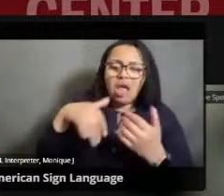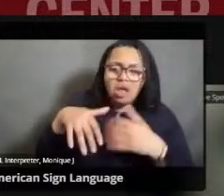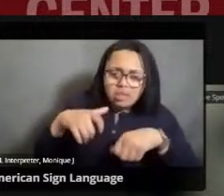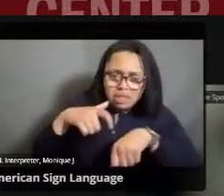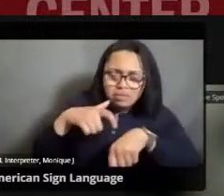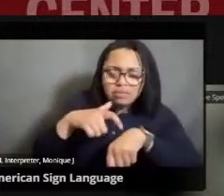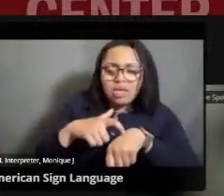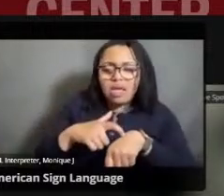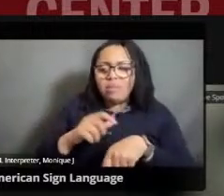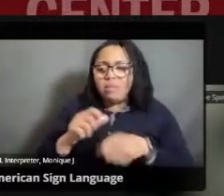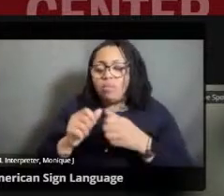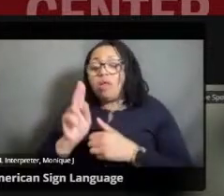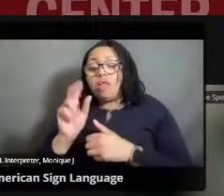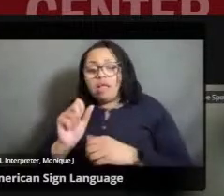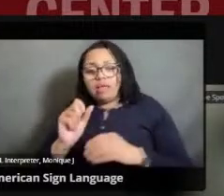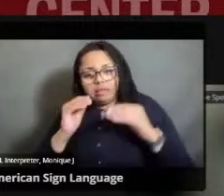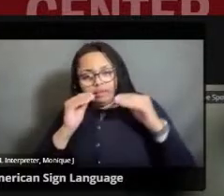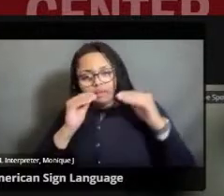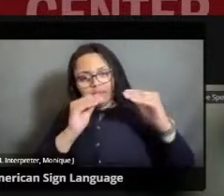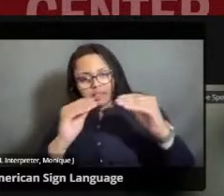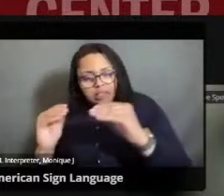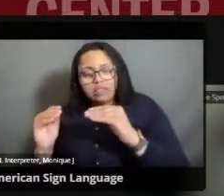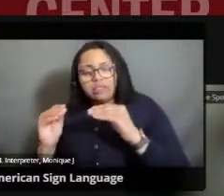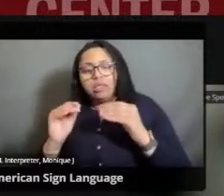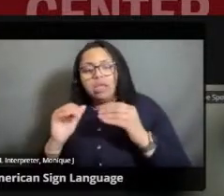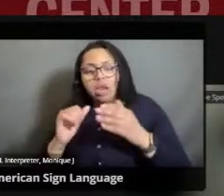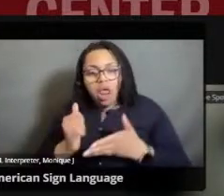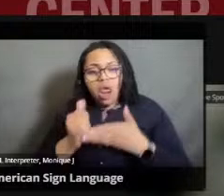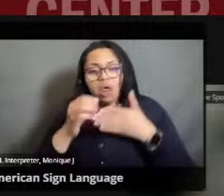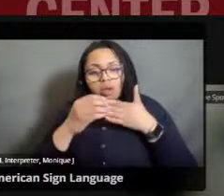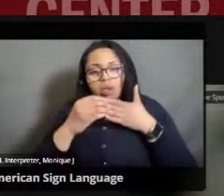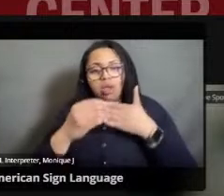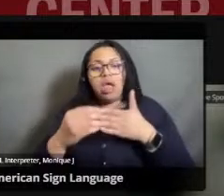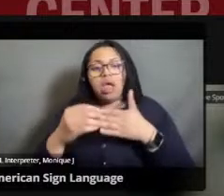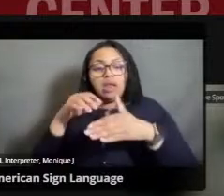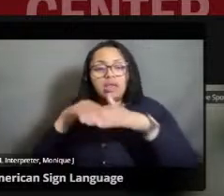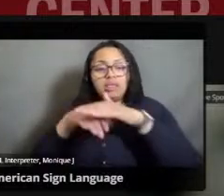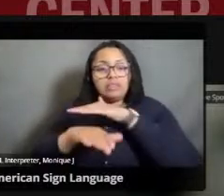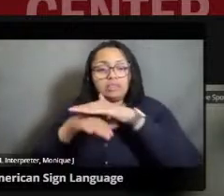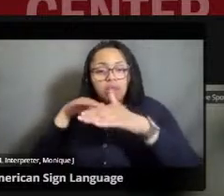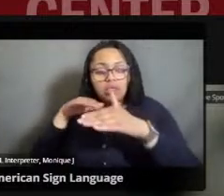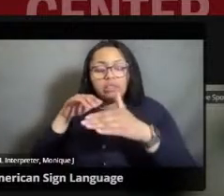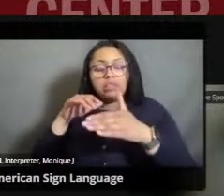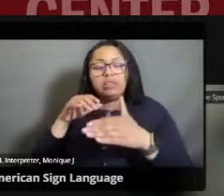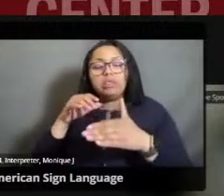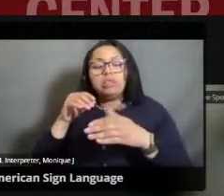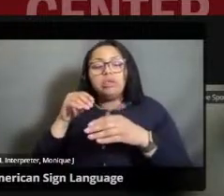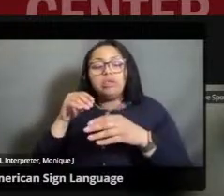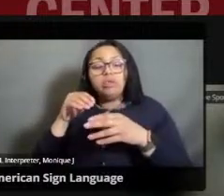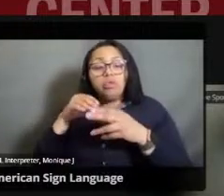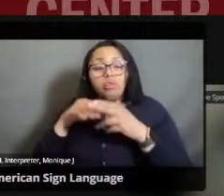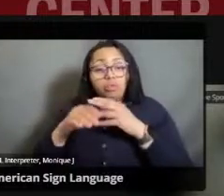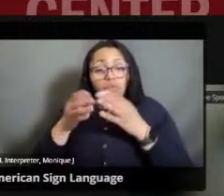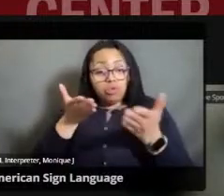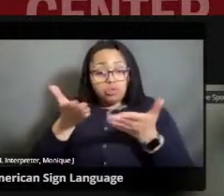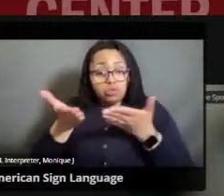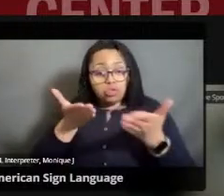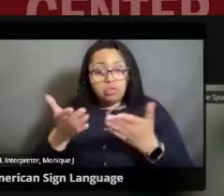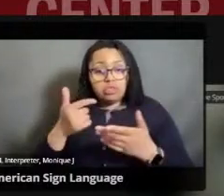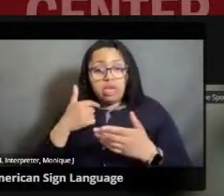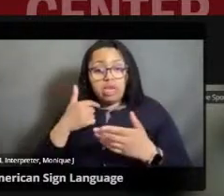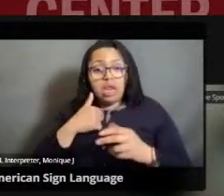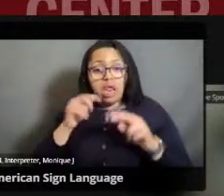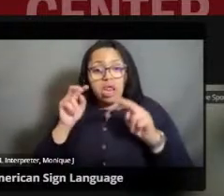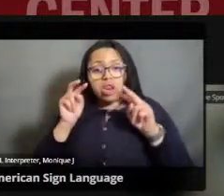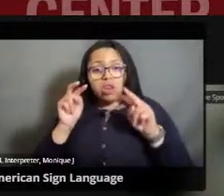us and help us to guide accessibility in this service. And I look